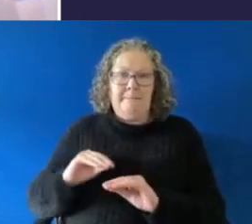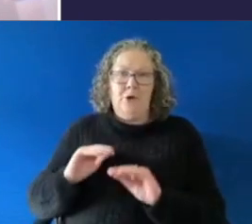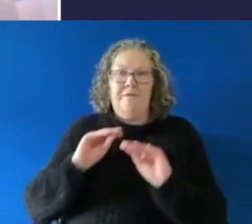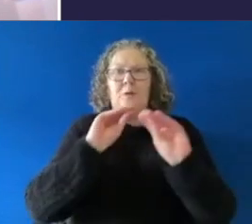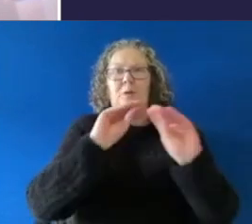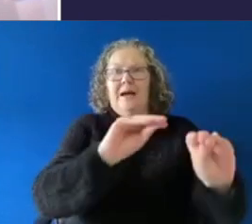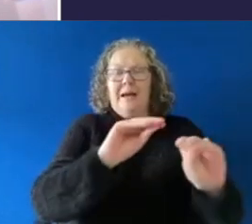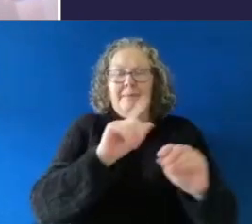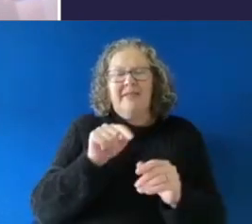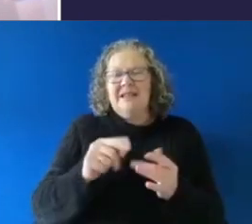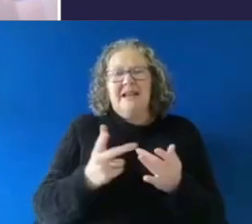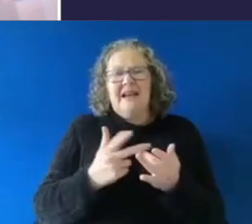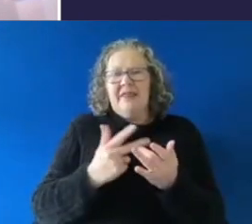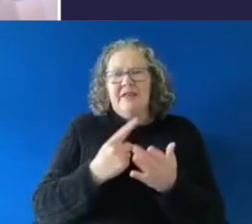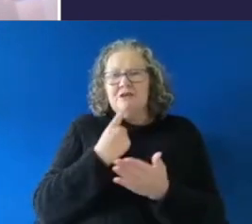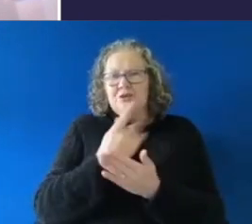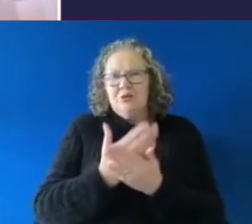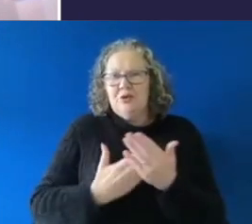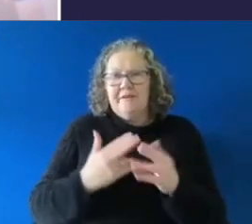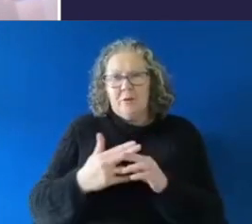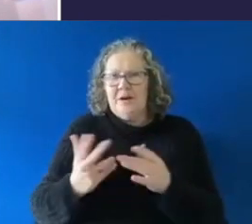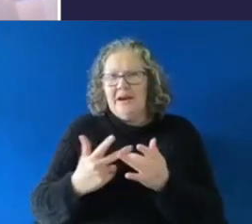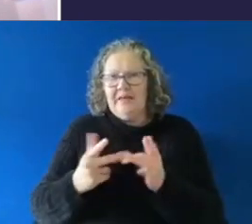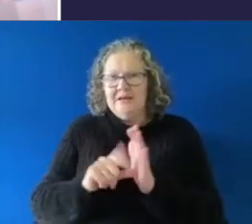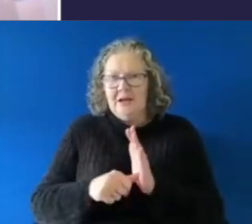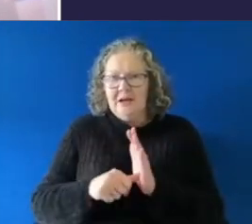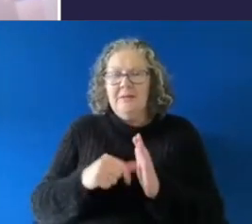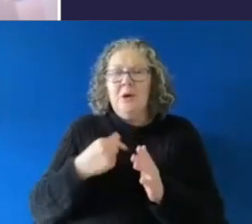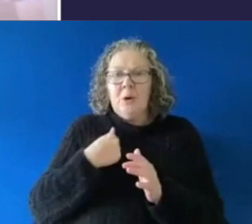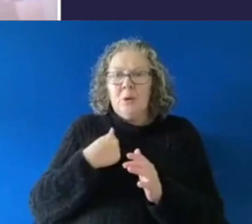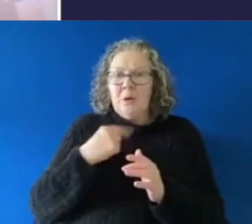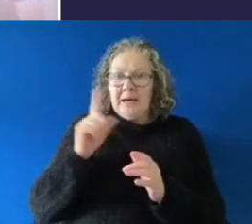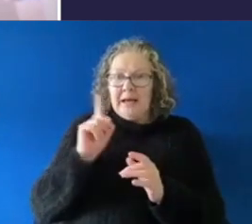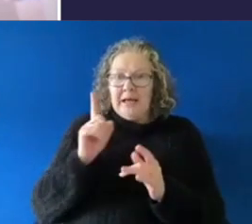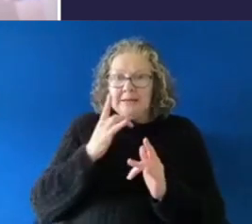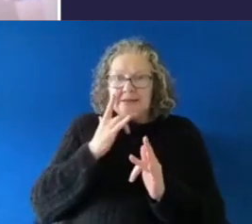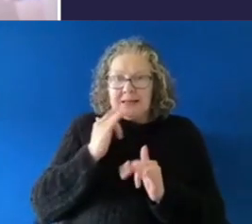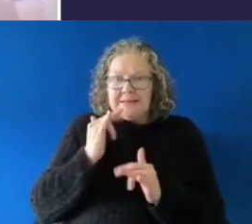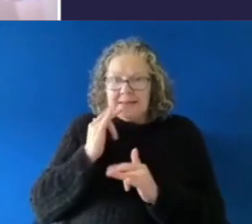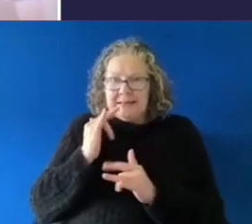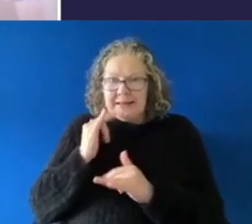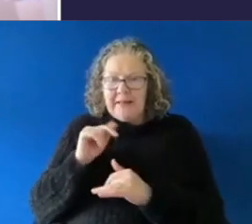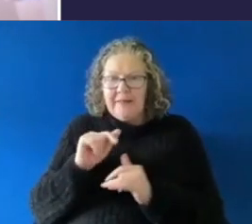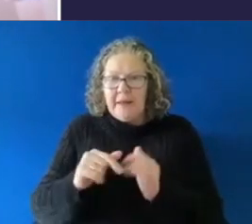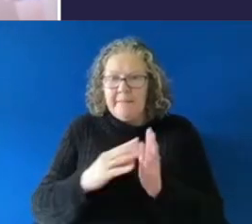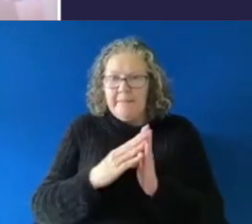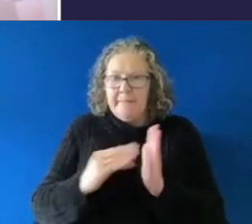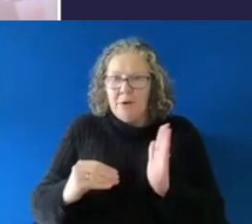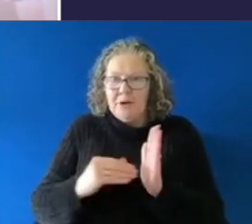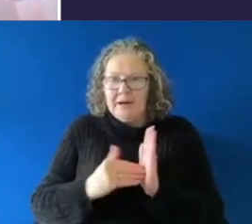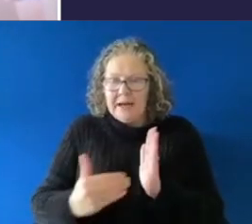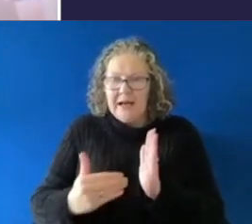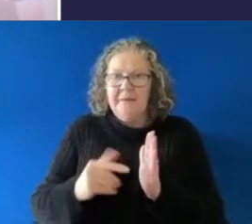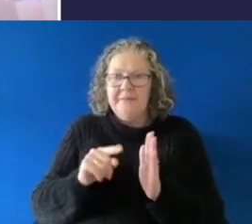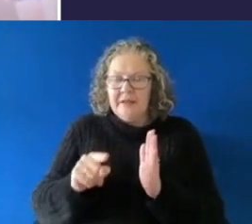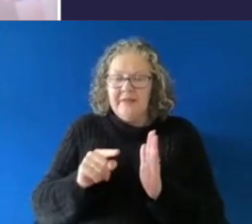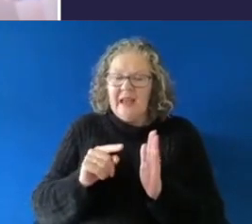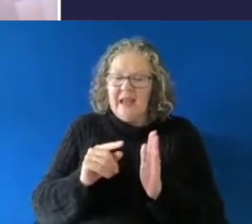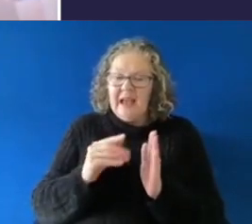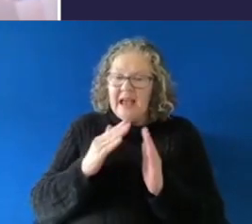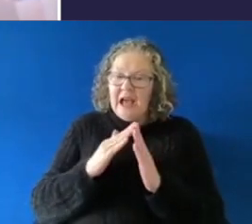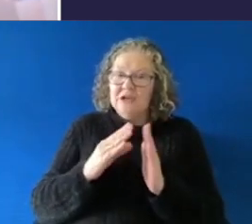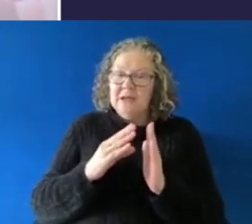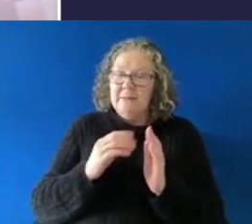story for another time, but we're testing out this model now, this housemate role. By